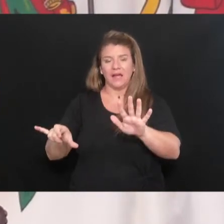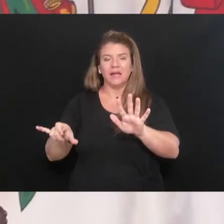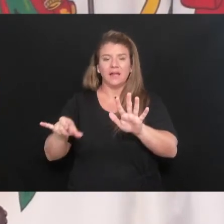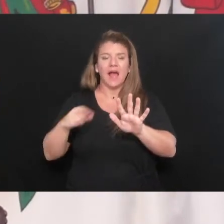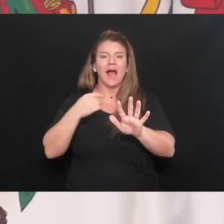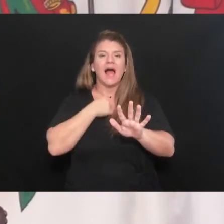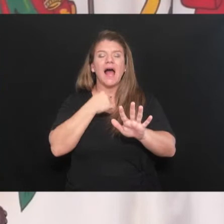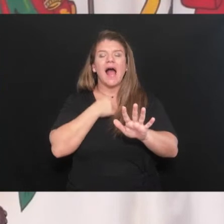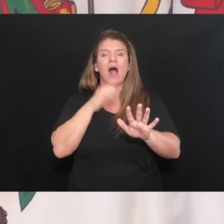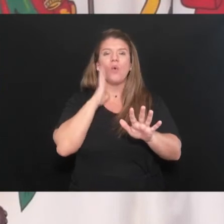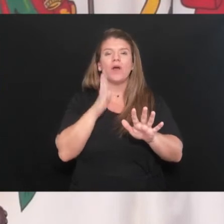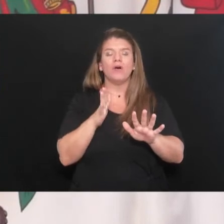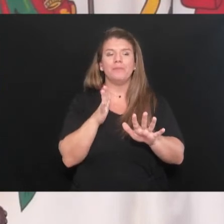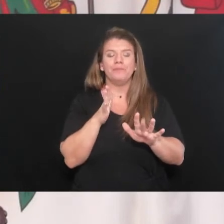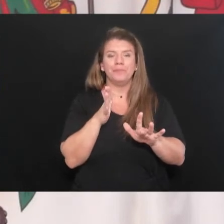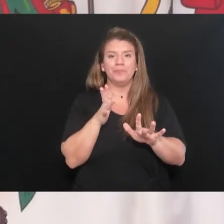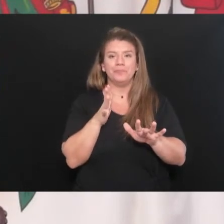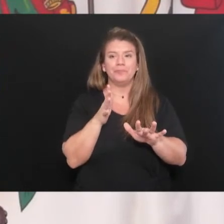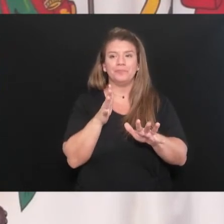I'm going to